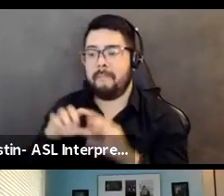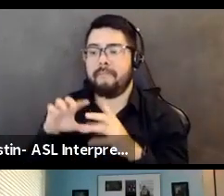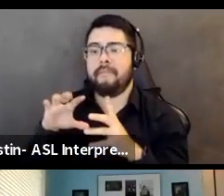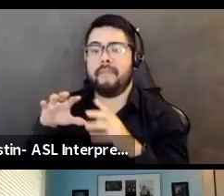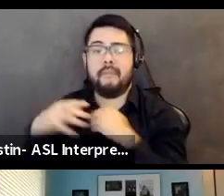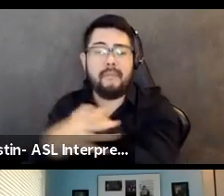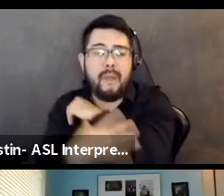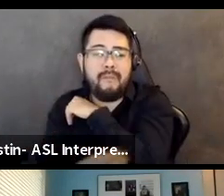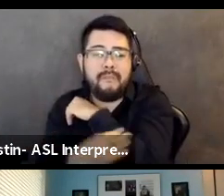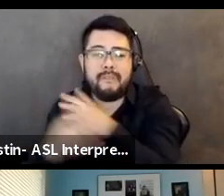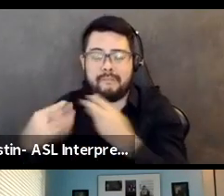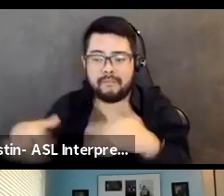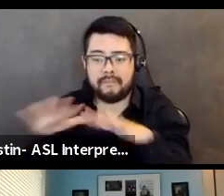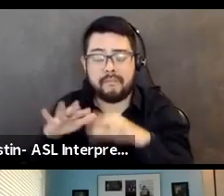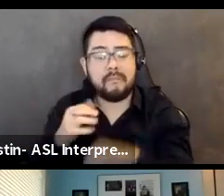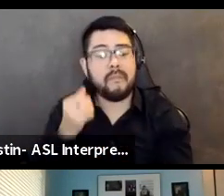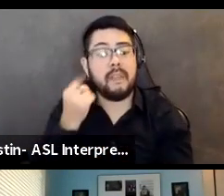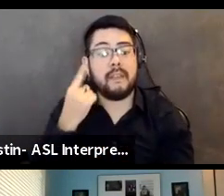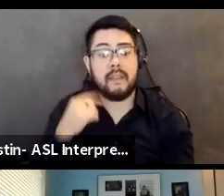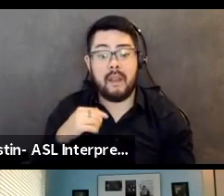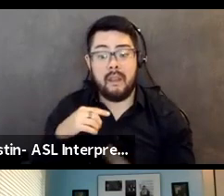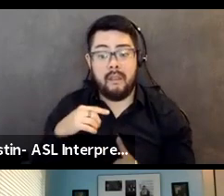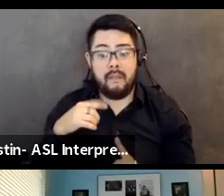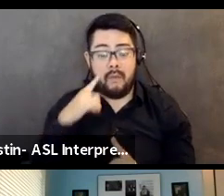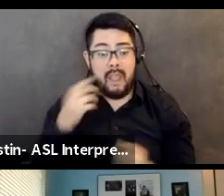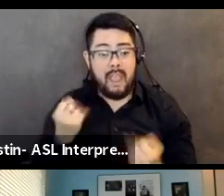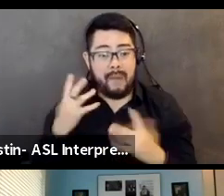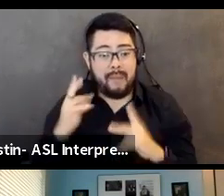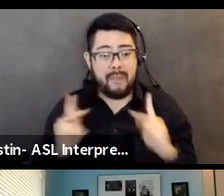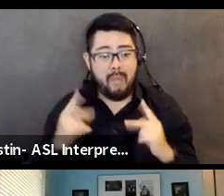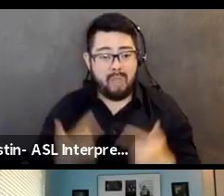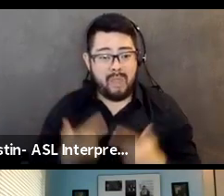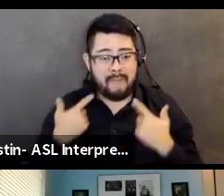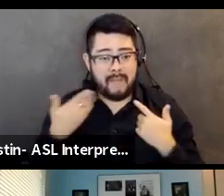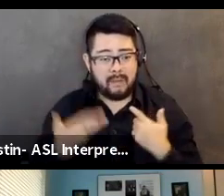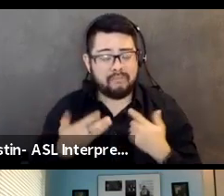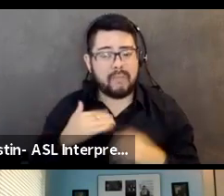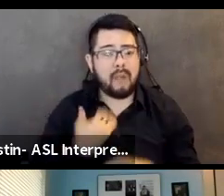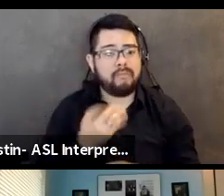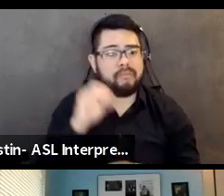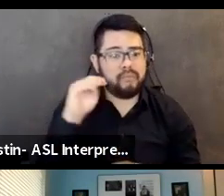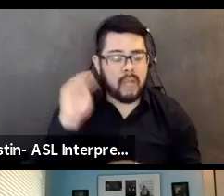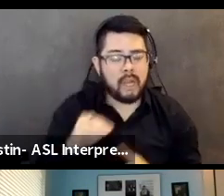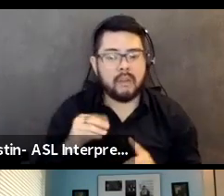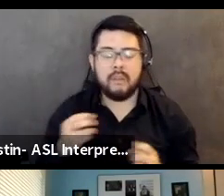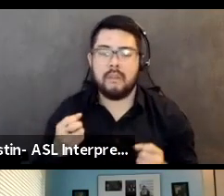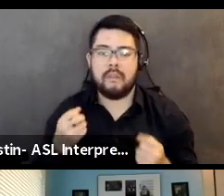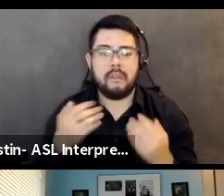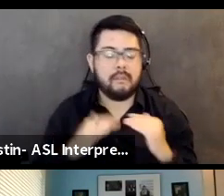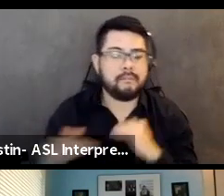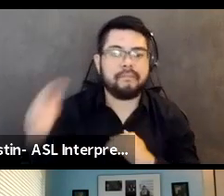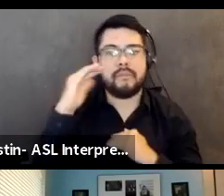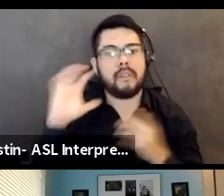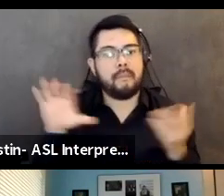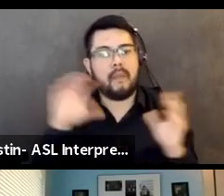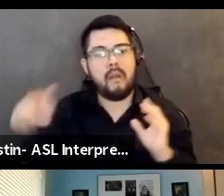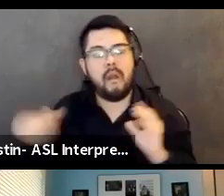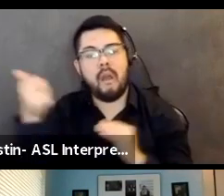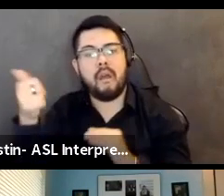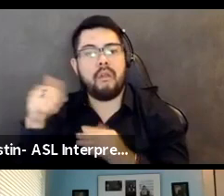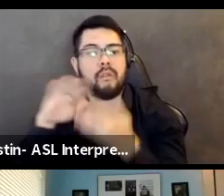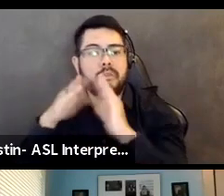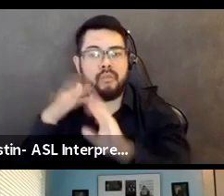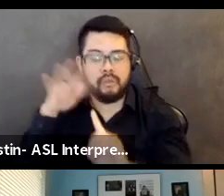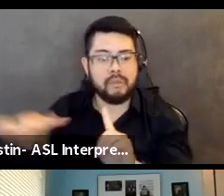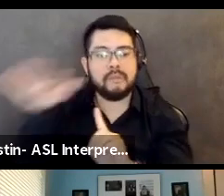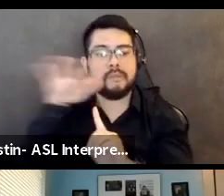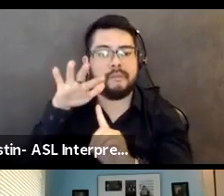have more police per capita in our city than any other city of our size and that has not kept us safe that has not made interpersonal violence and community violence